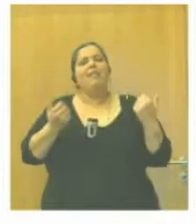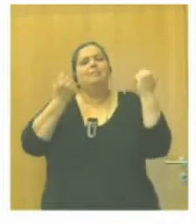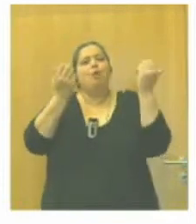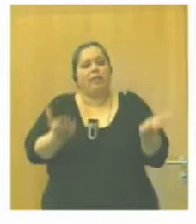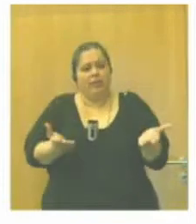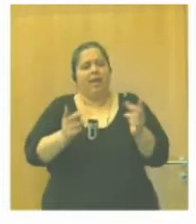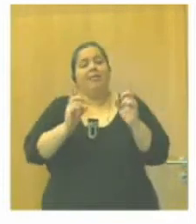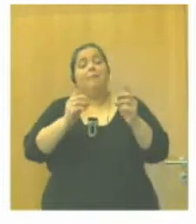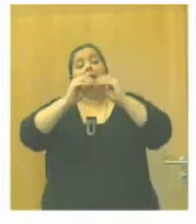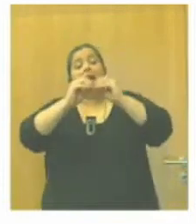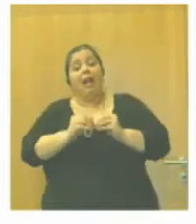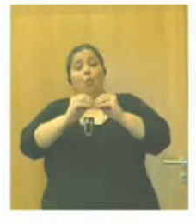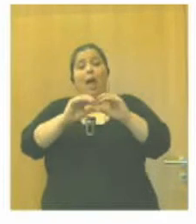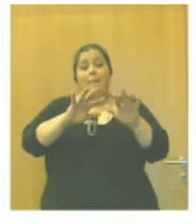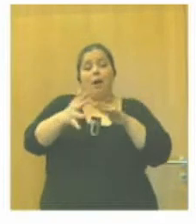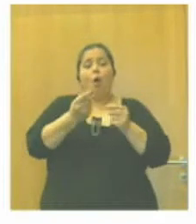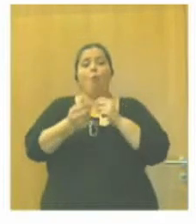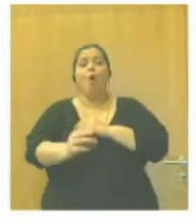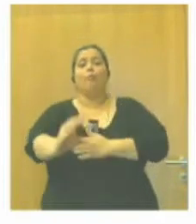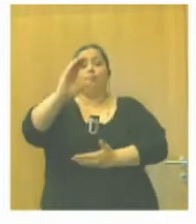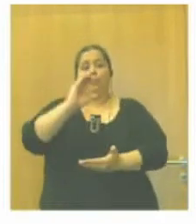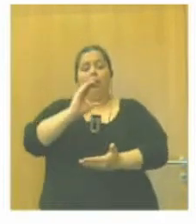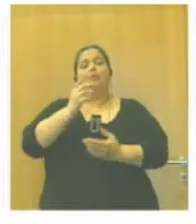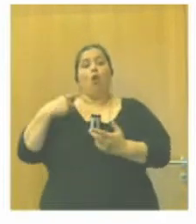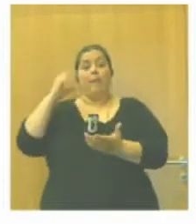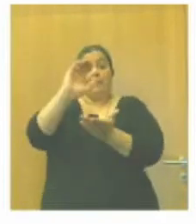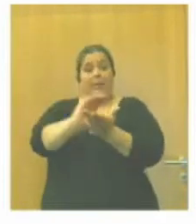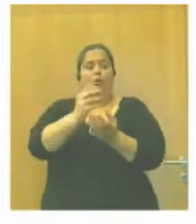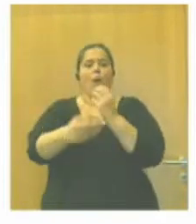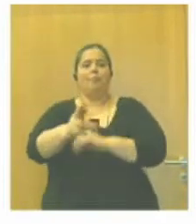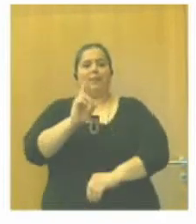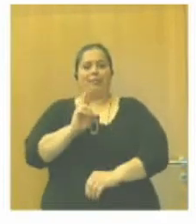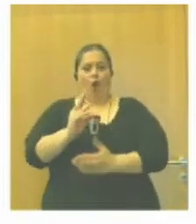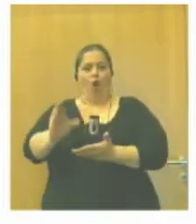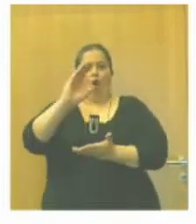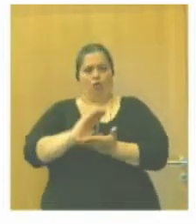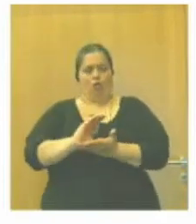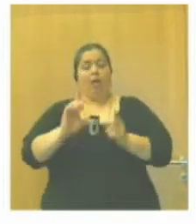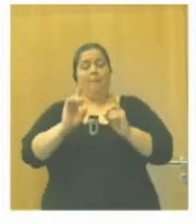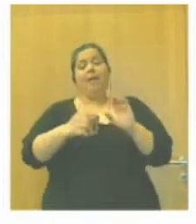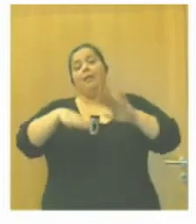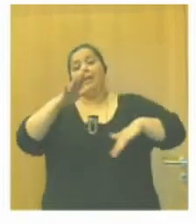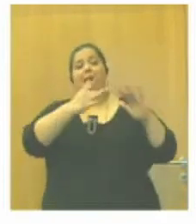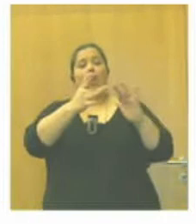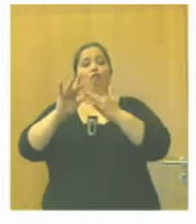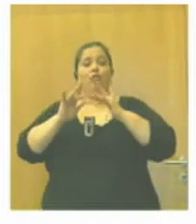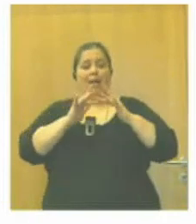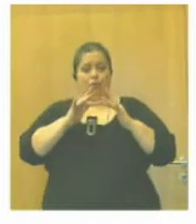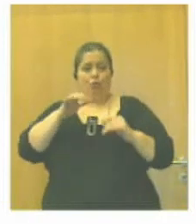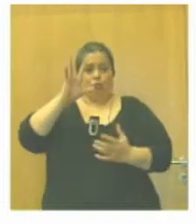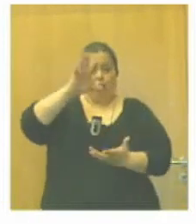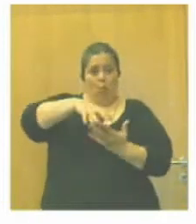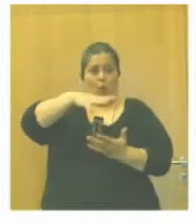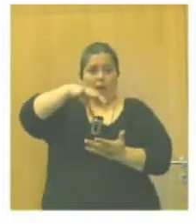investment based on the local contexts, but the affordability of the interventions that are included in the